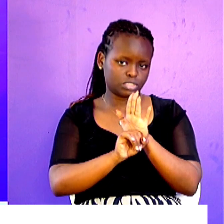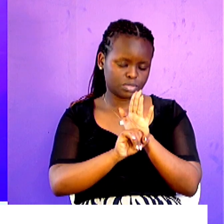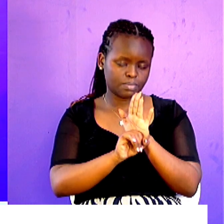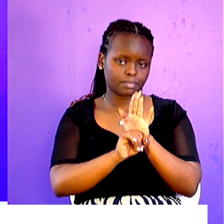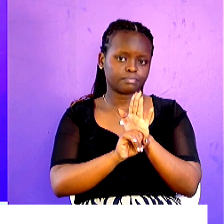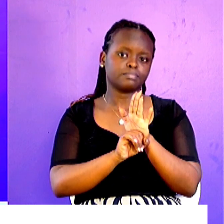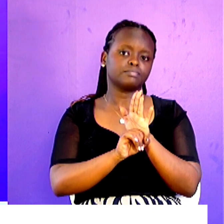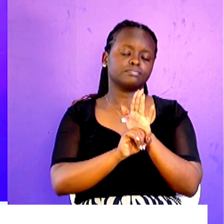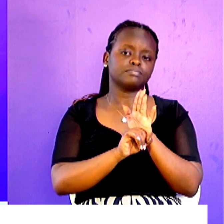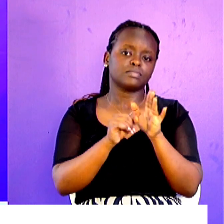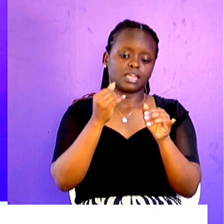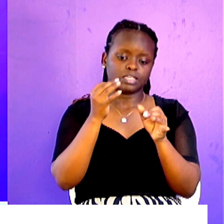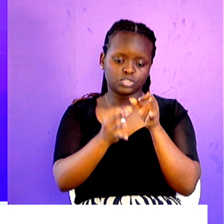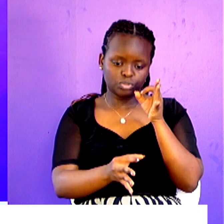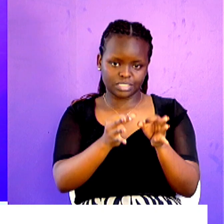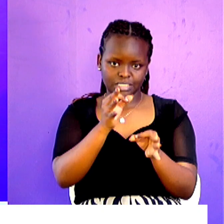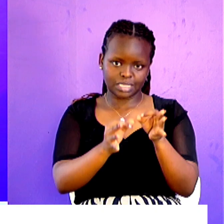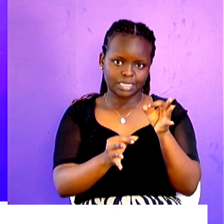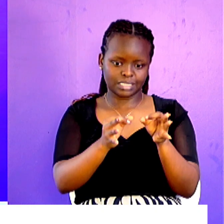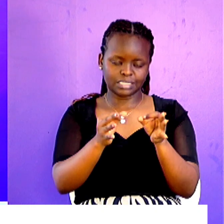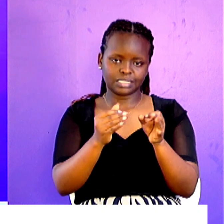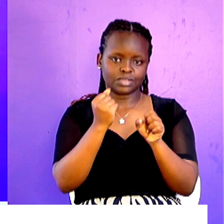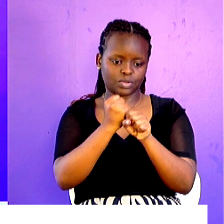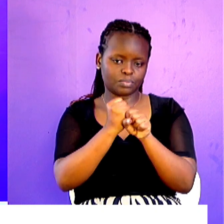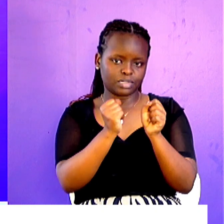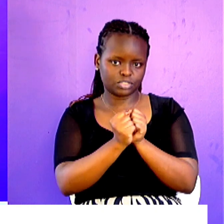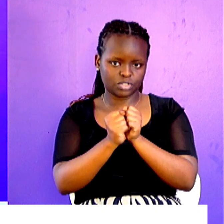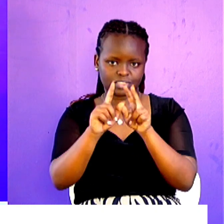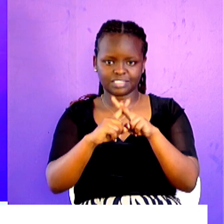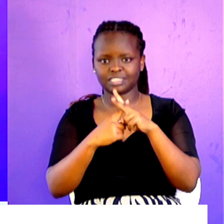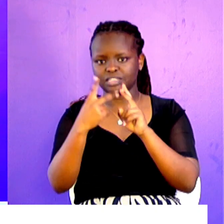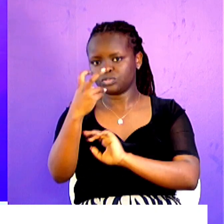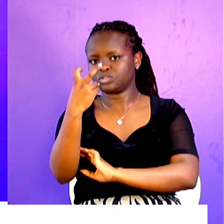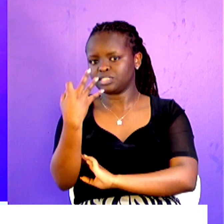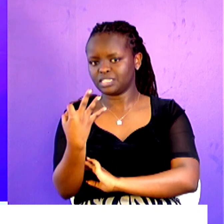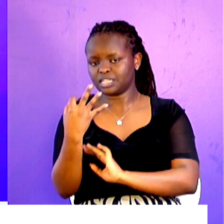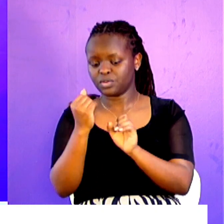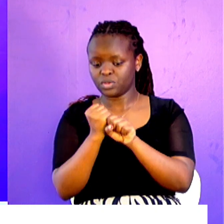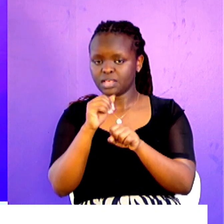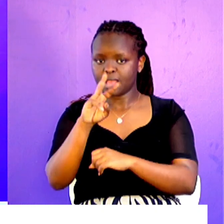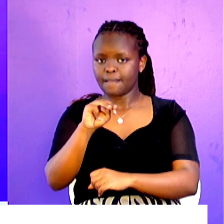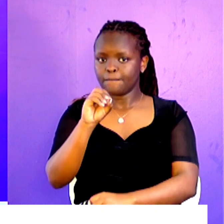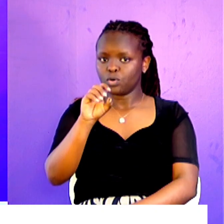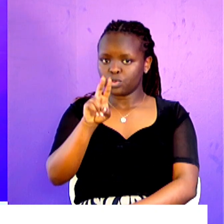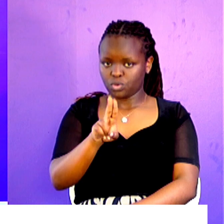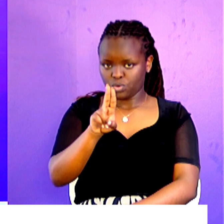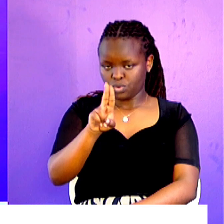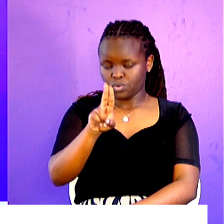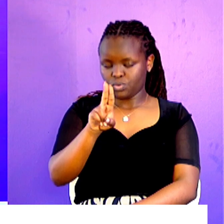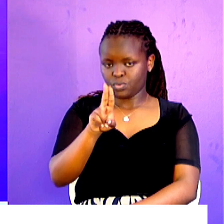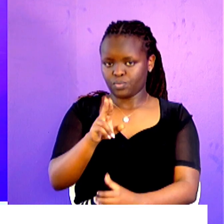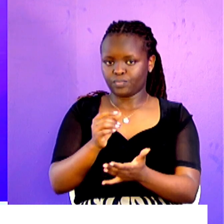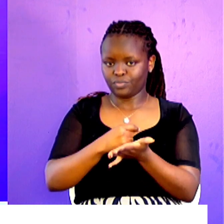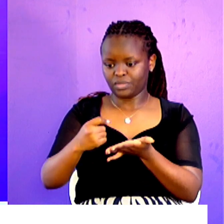Formal judiciary cooperations only began in October 2023 with the signing of a Memorandum of Understanding